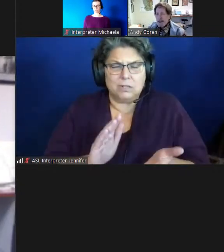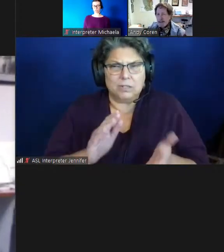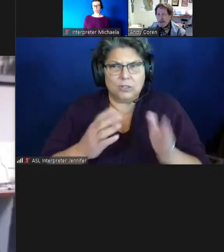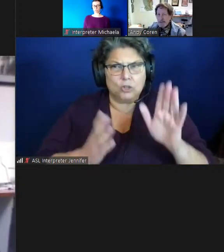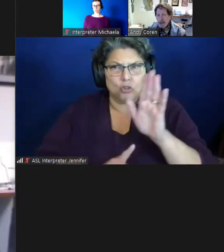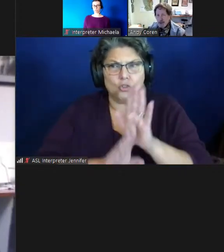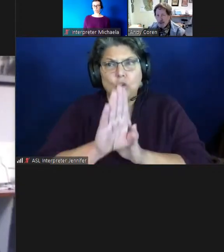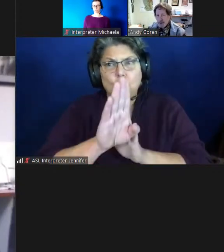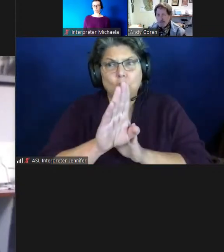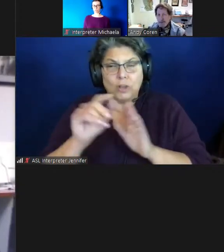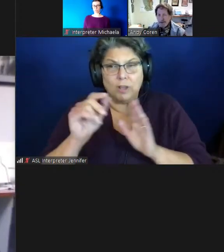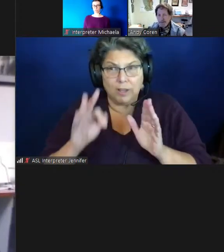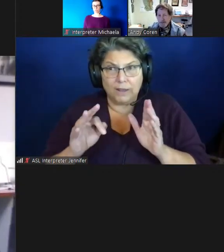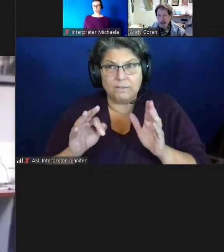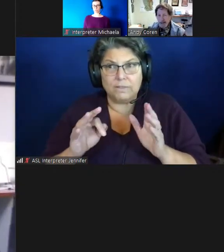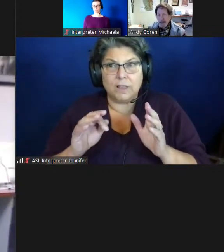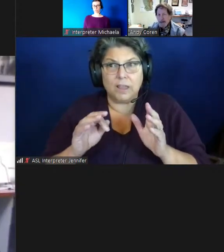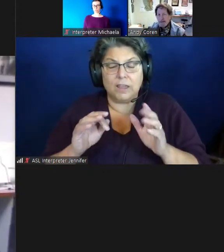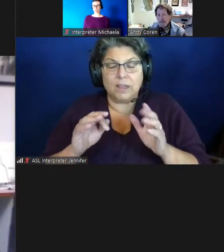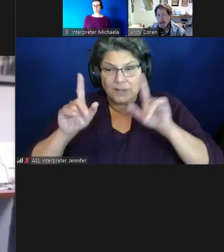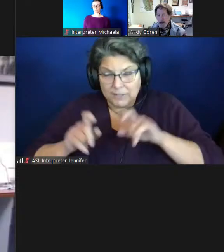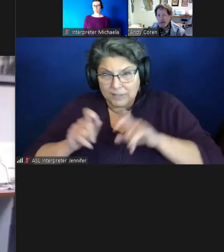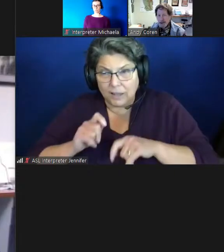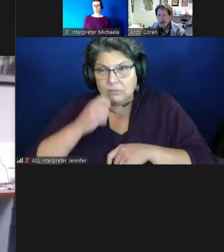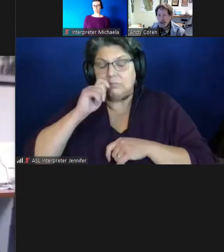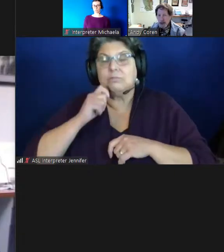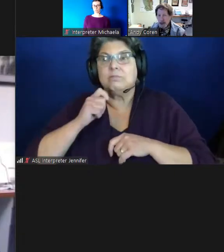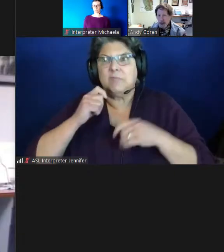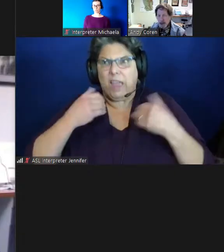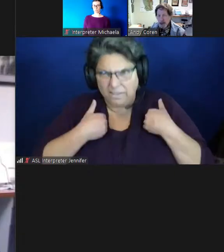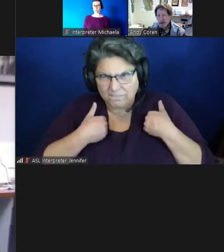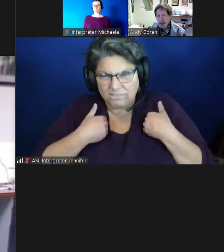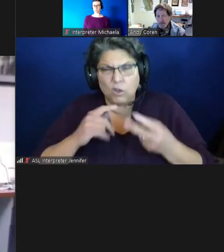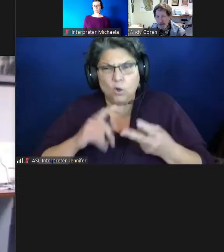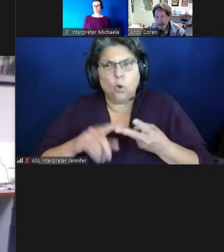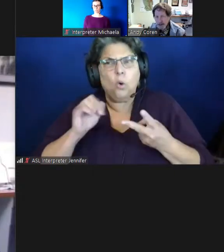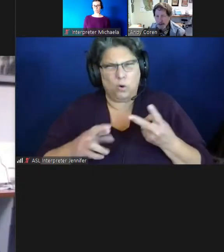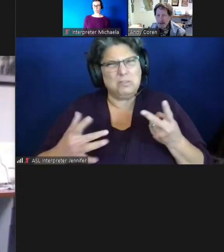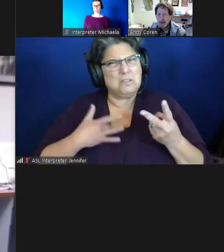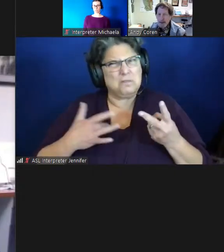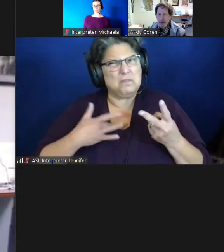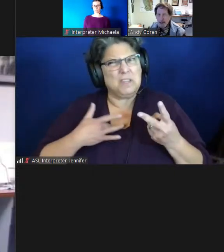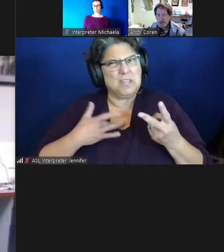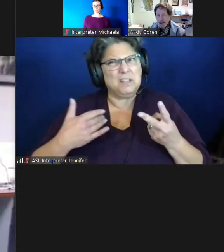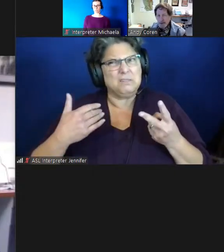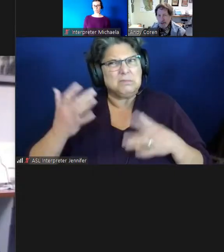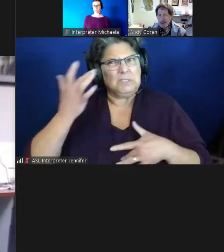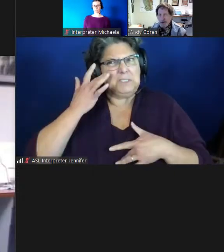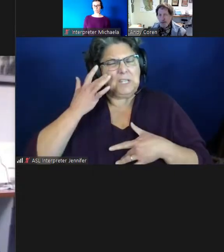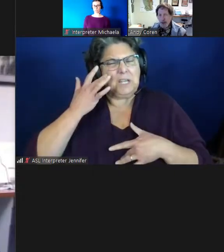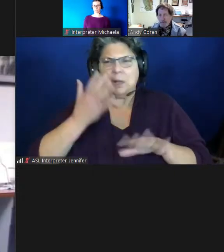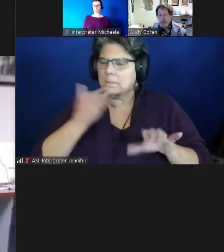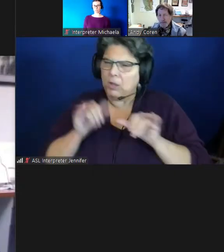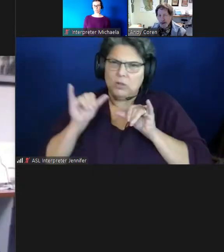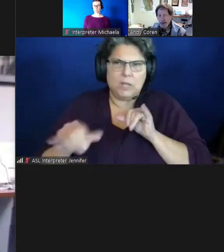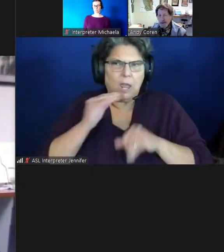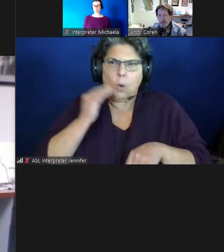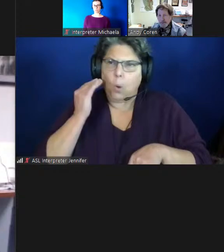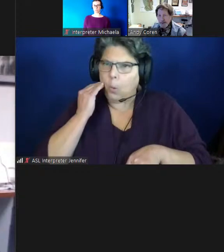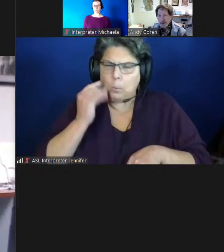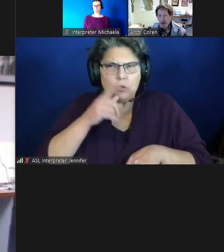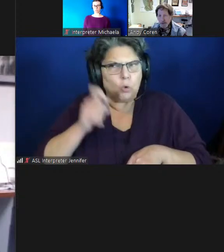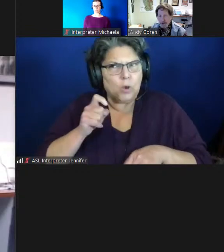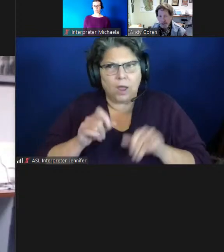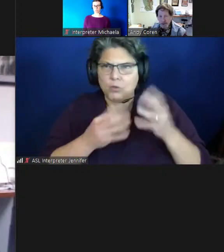a positive test or they've been symptomatic, they should self-isolate. They don't need to wait for a